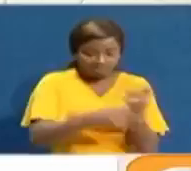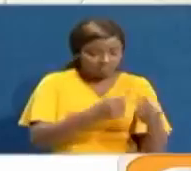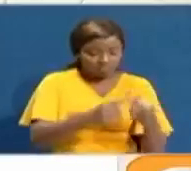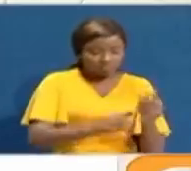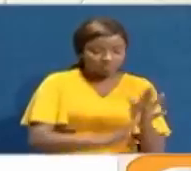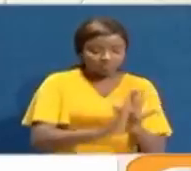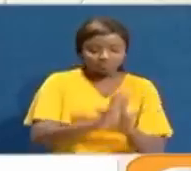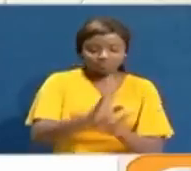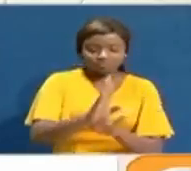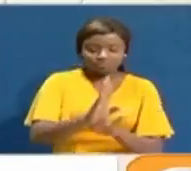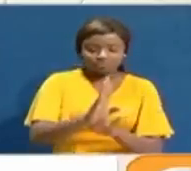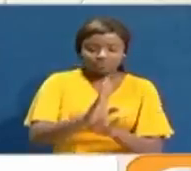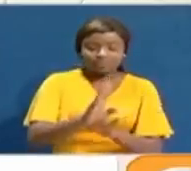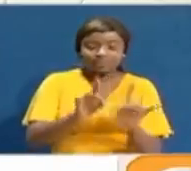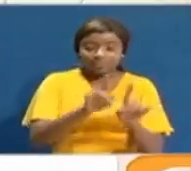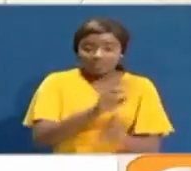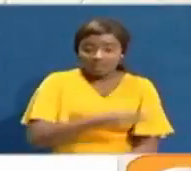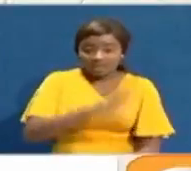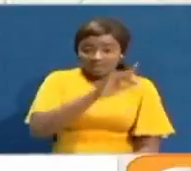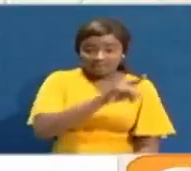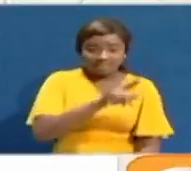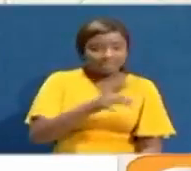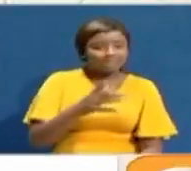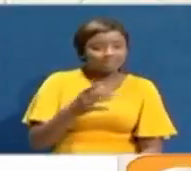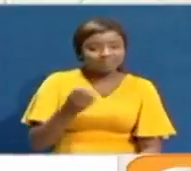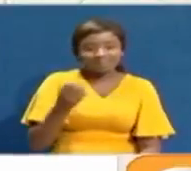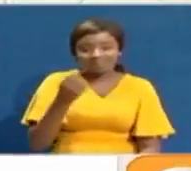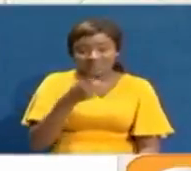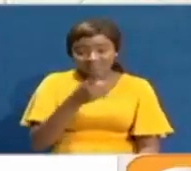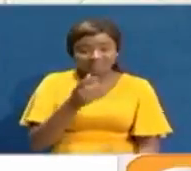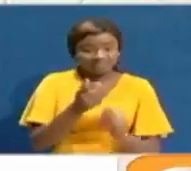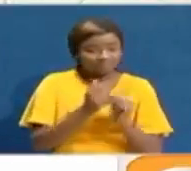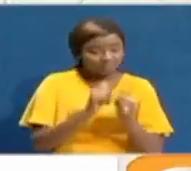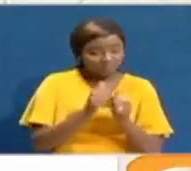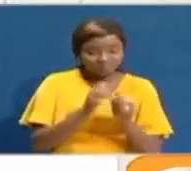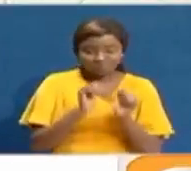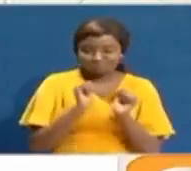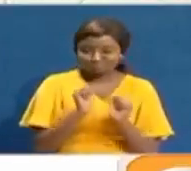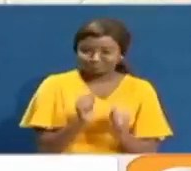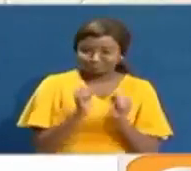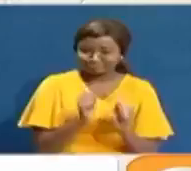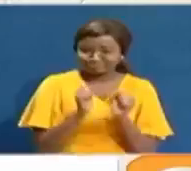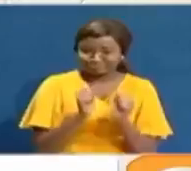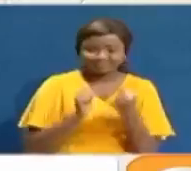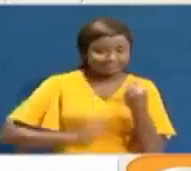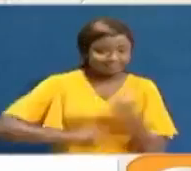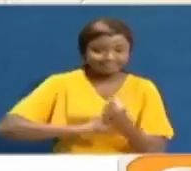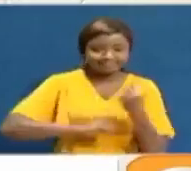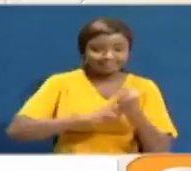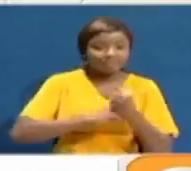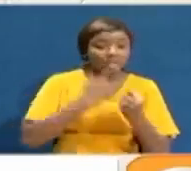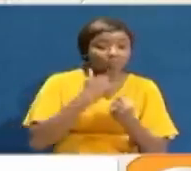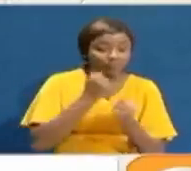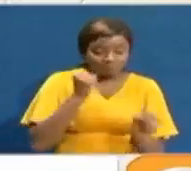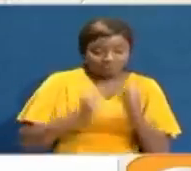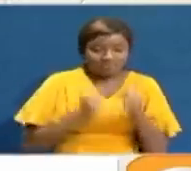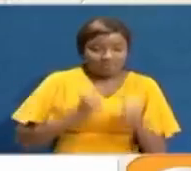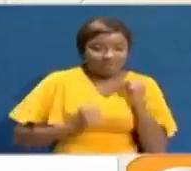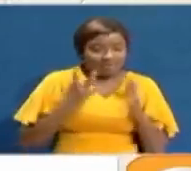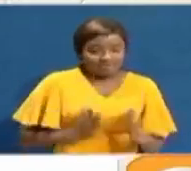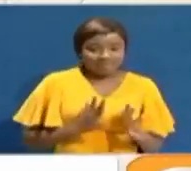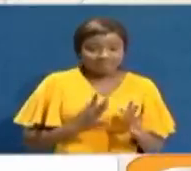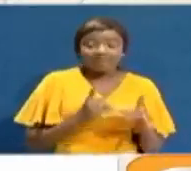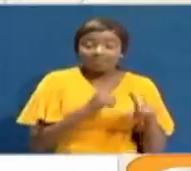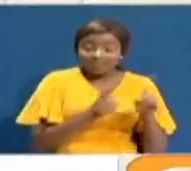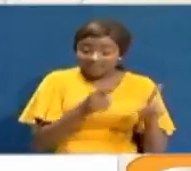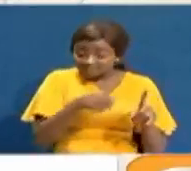by athletics. The area is world-renowned for producing and nurturing star track and field athletes, but the paragliders